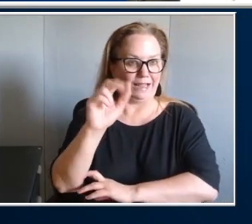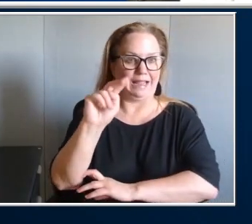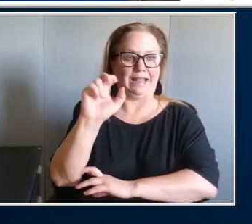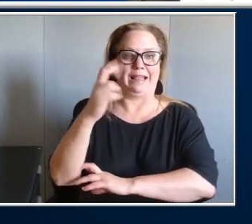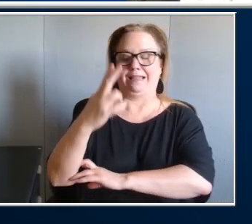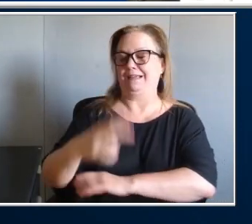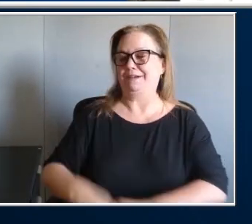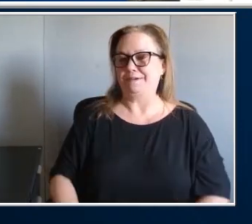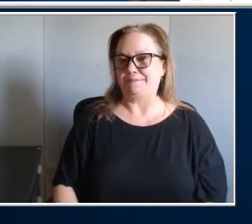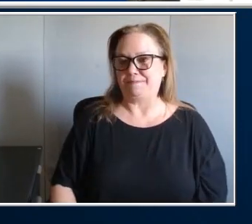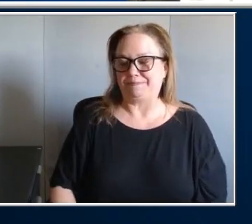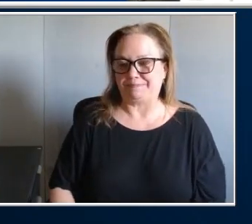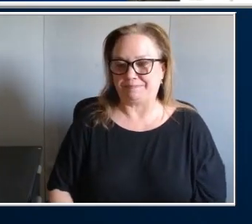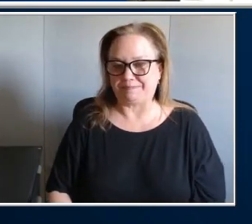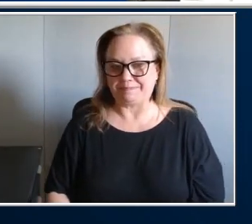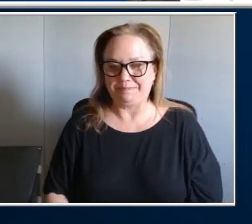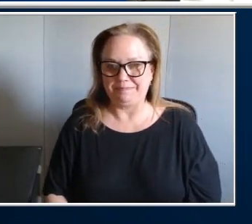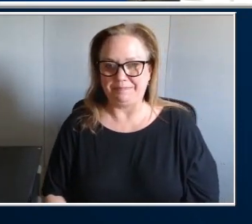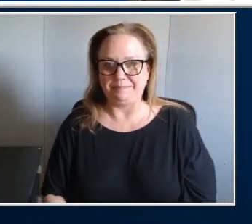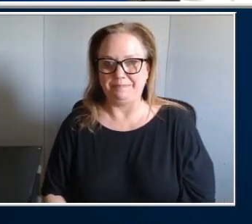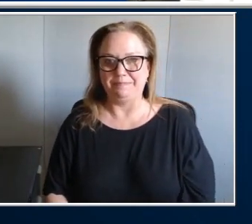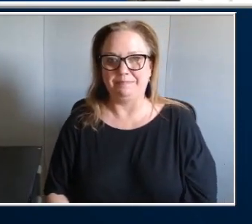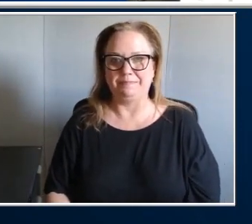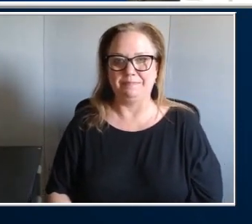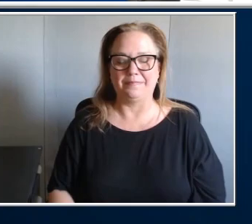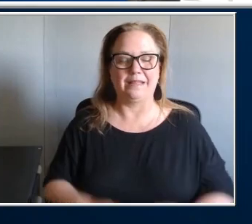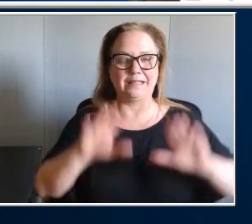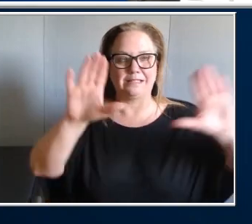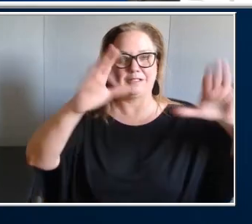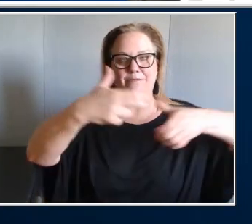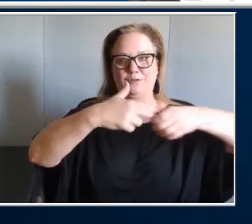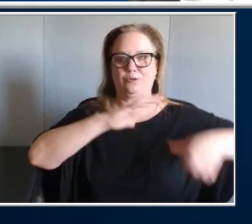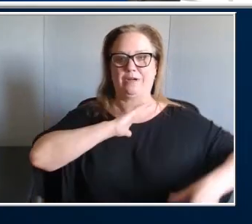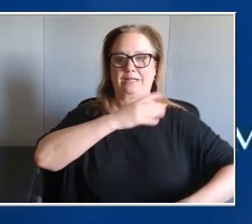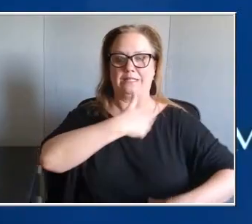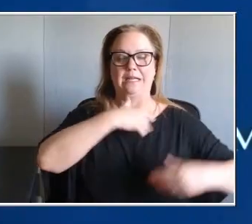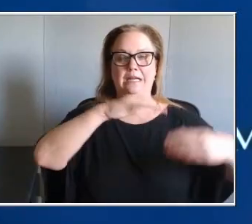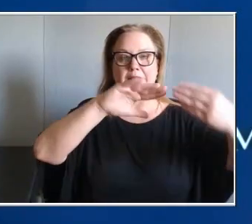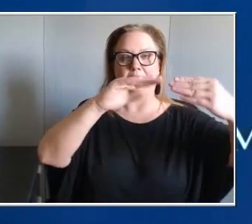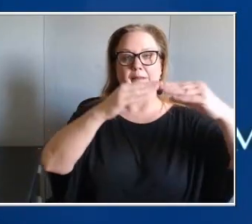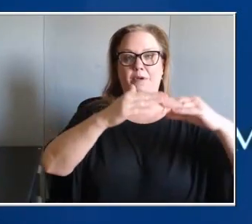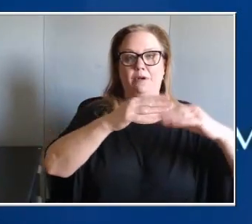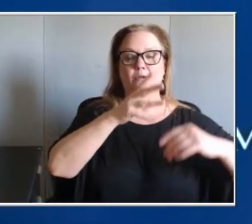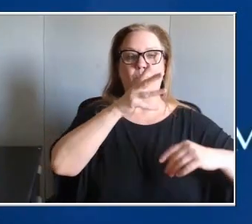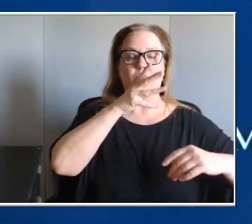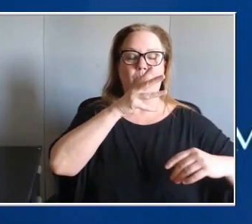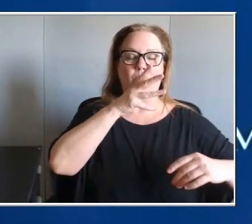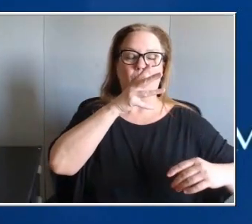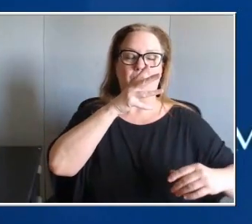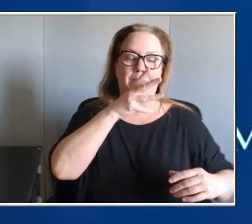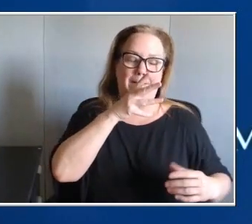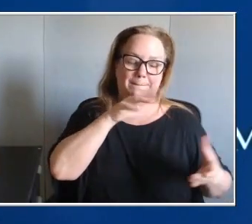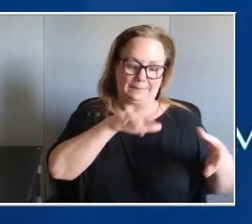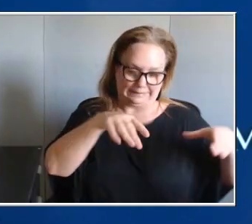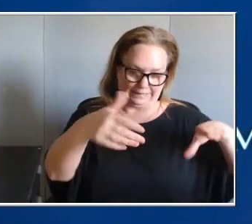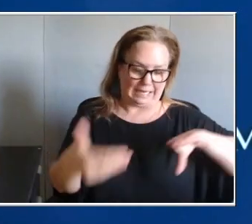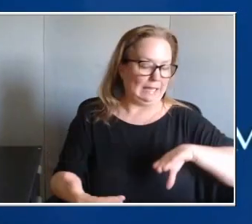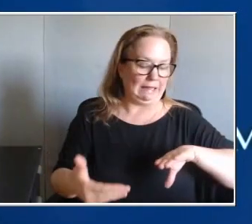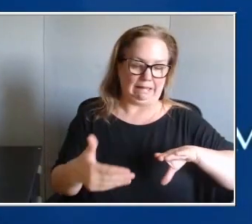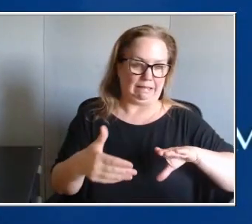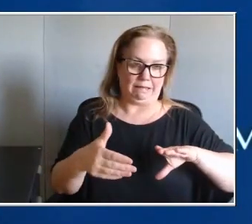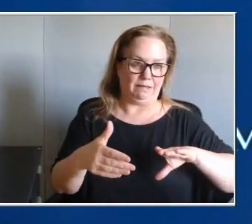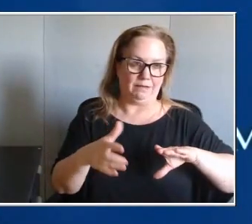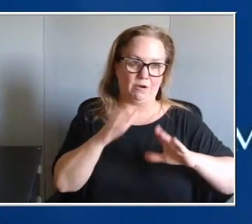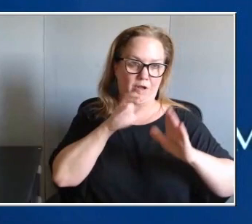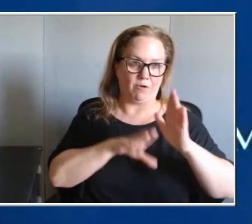the program this morning. It's awesome that you're here. Hey, the statistics of maternal death in this country, they're trending in the wrong direction.